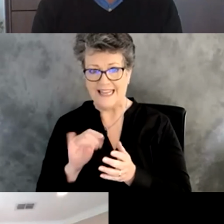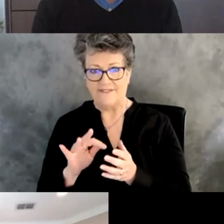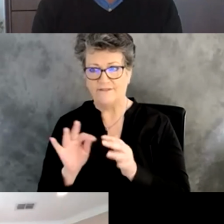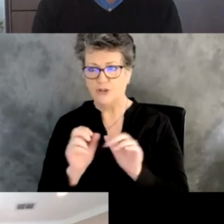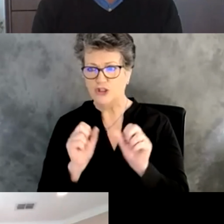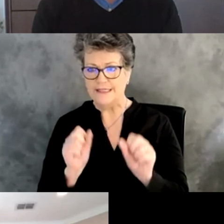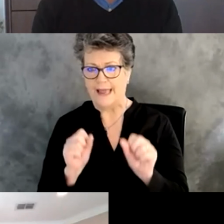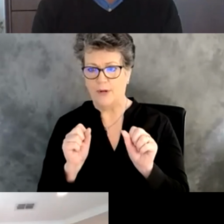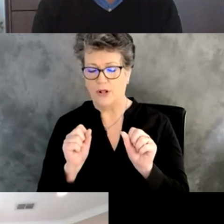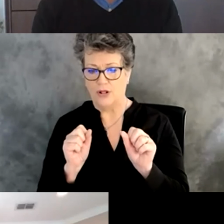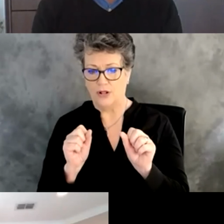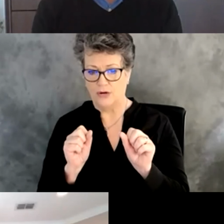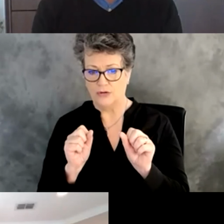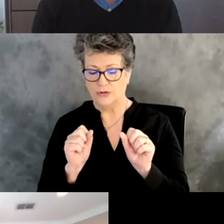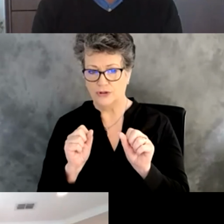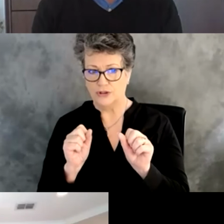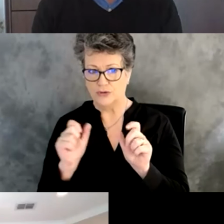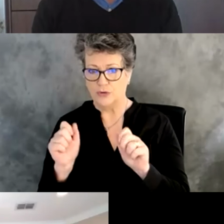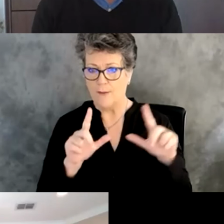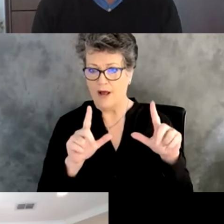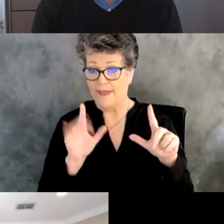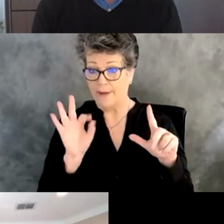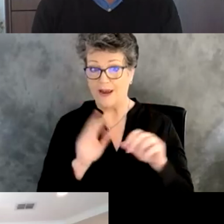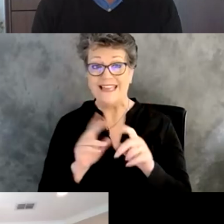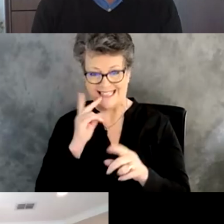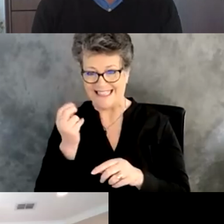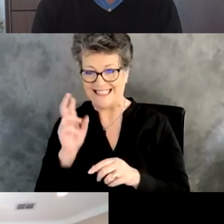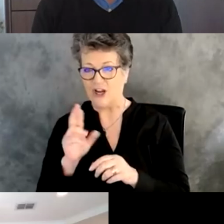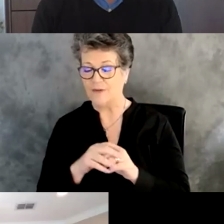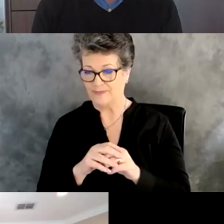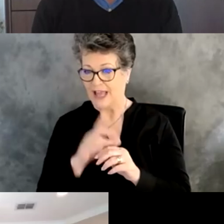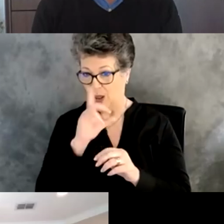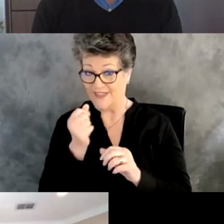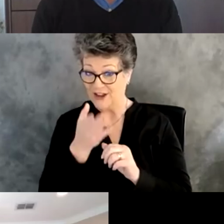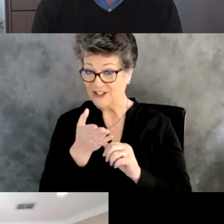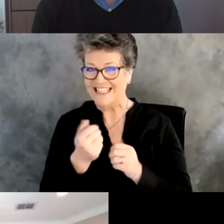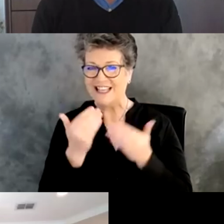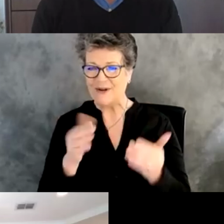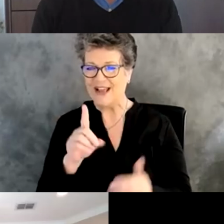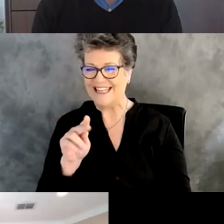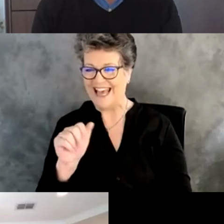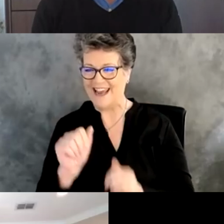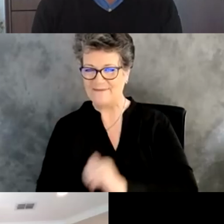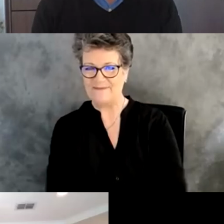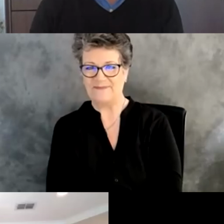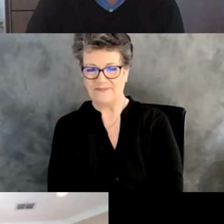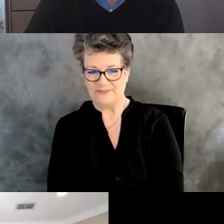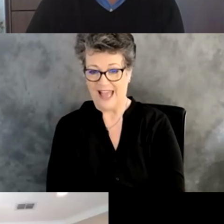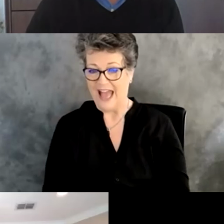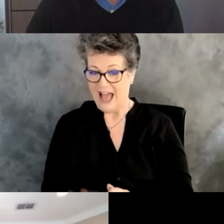to Great. add, that would be helpful. Yes, I see her, and it looks like there she is. Go ahead, Dana.